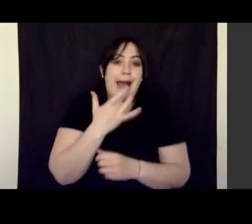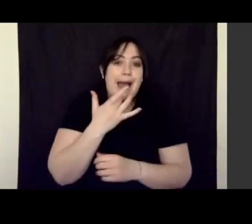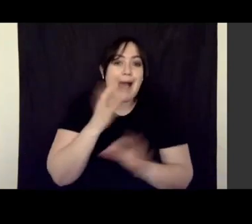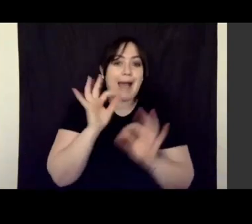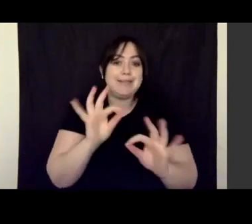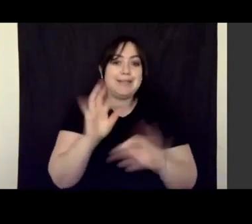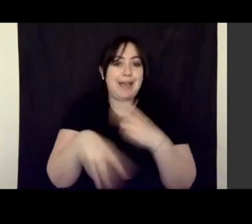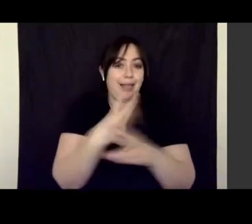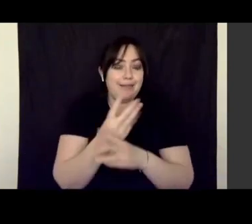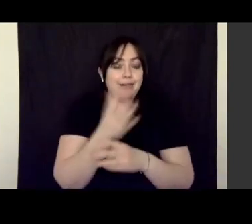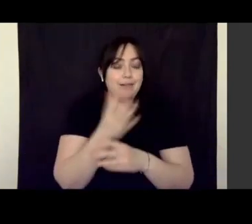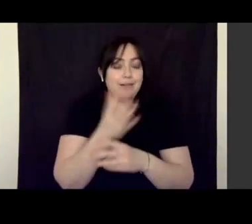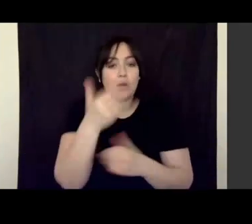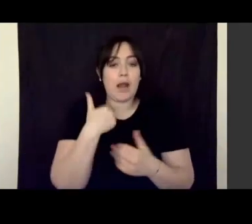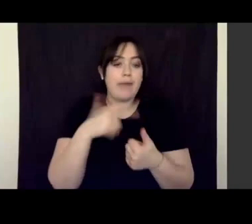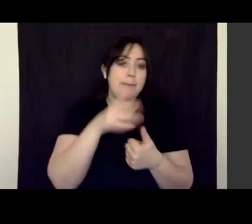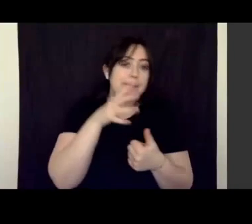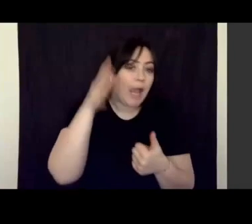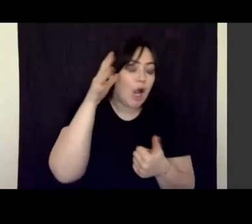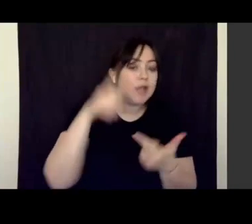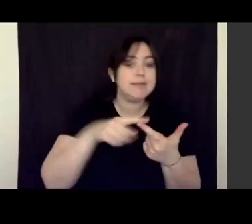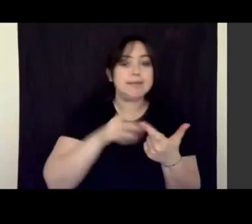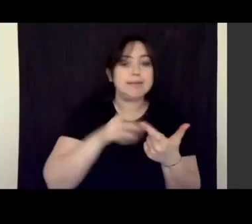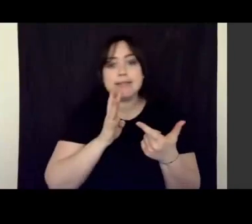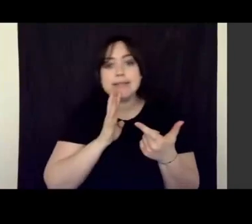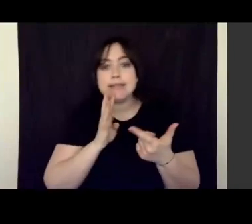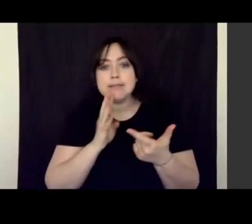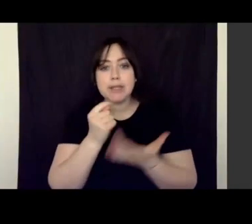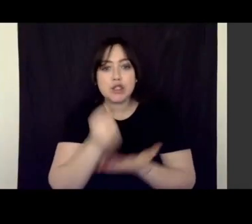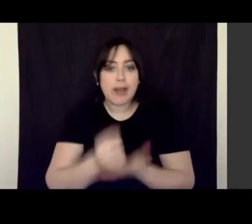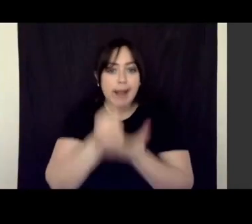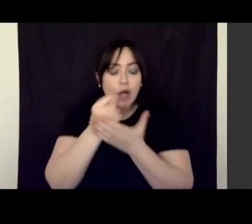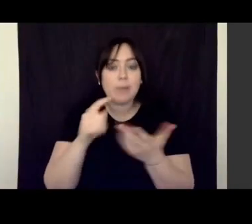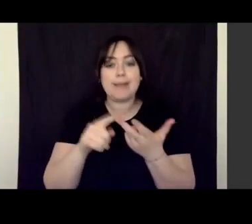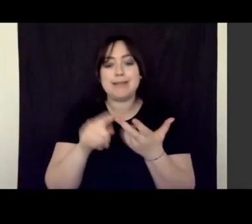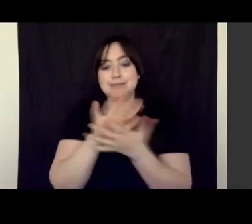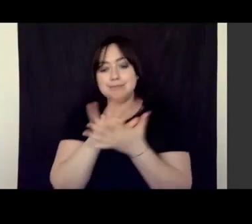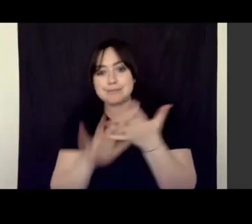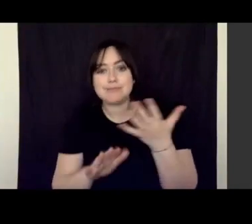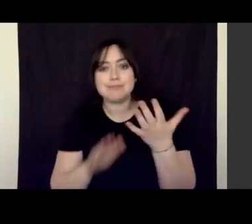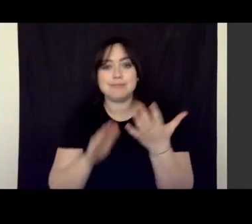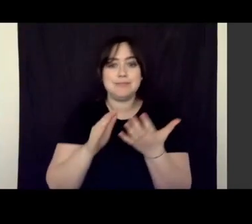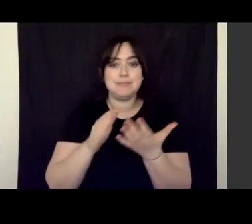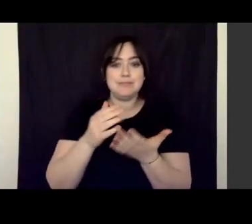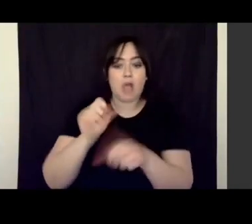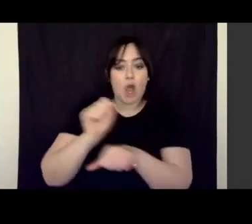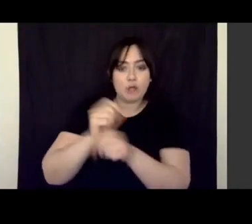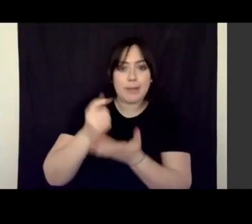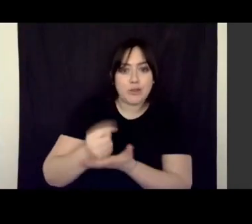these technical experts that just aren't available in many of these countries. And so in